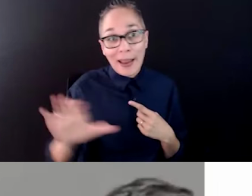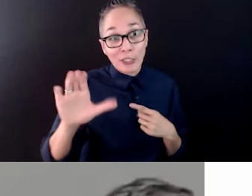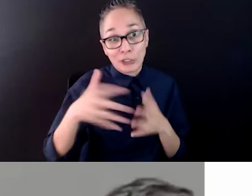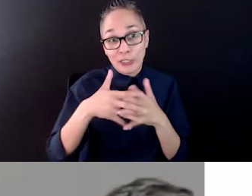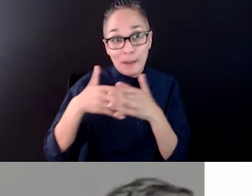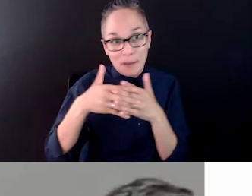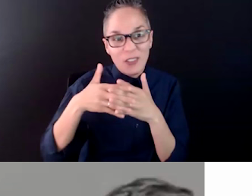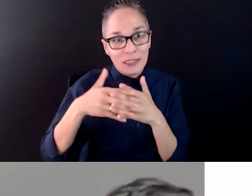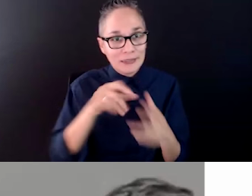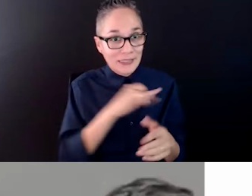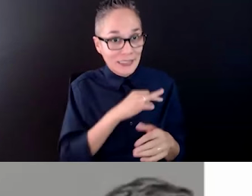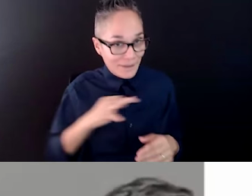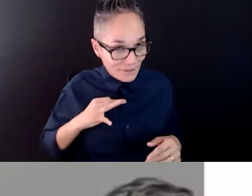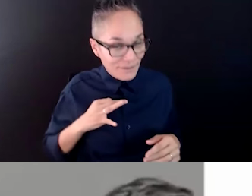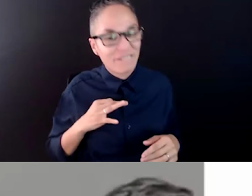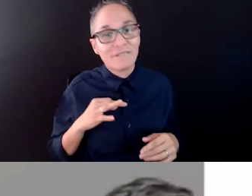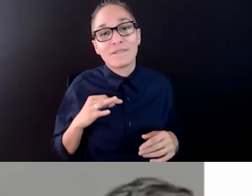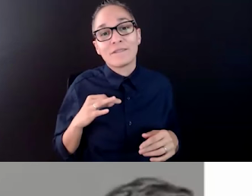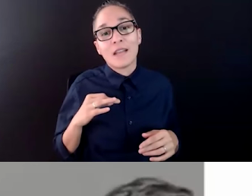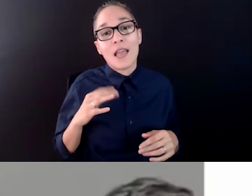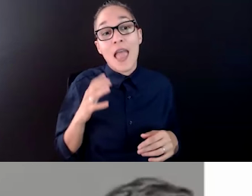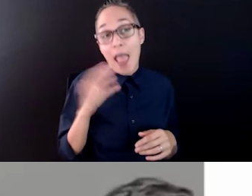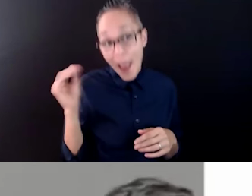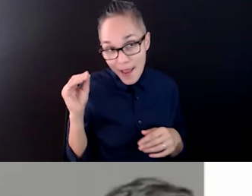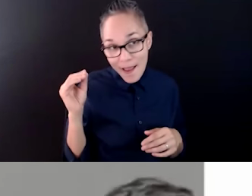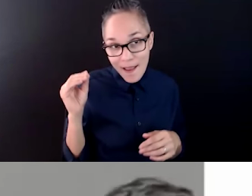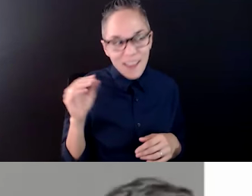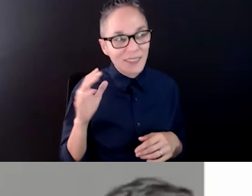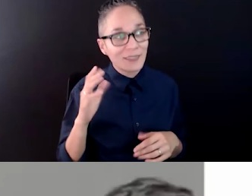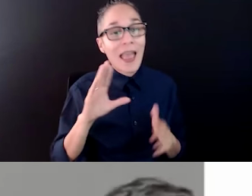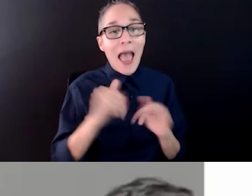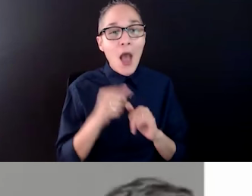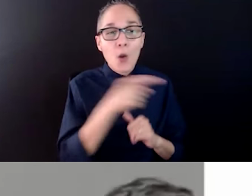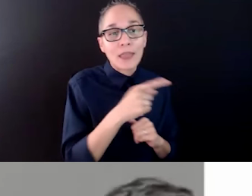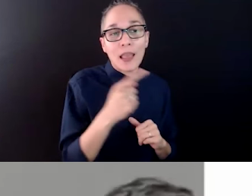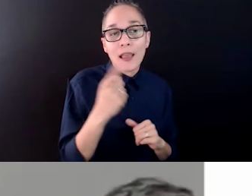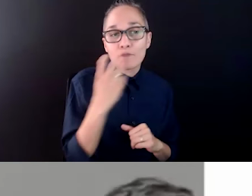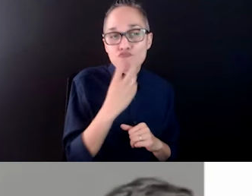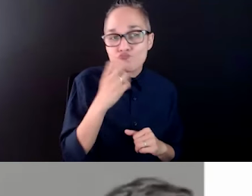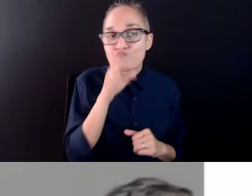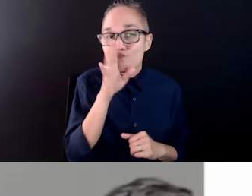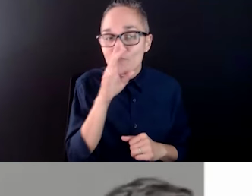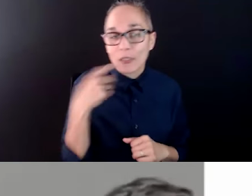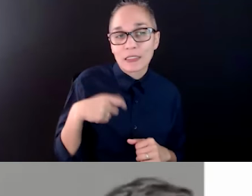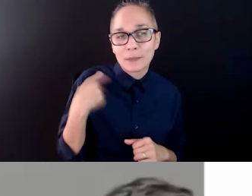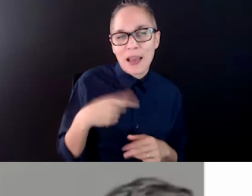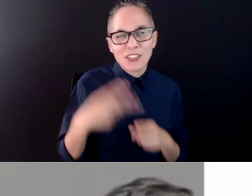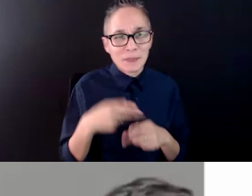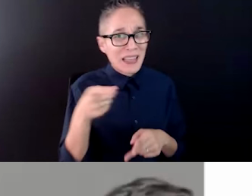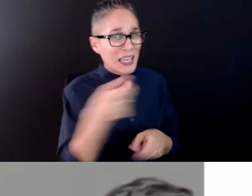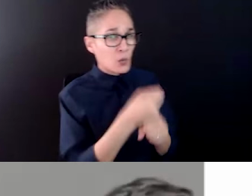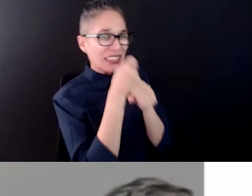American staff, Asian American classified professionals, and their pronunciation of Spanish names. And so he was like yelling at them